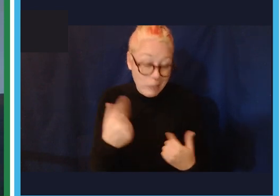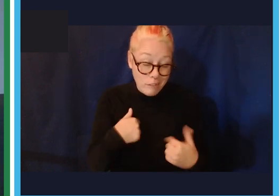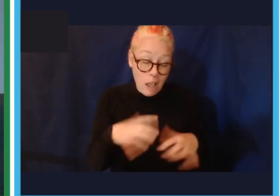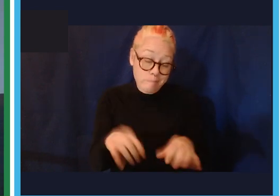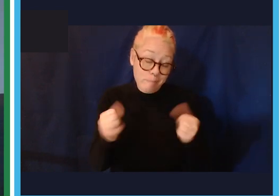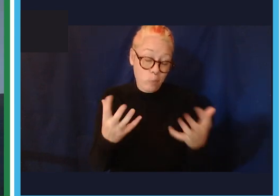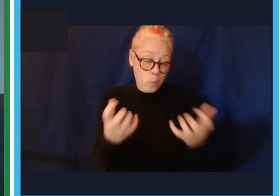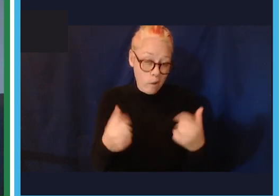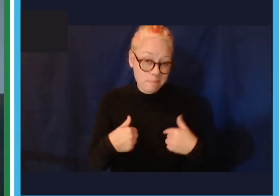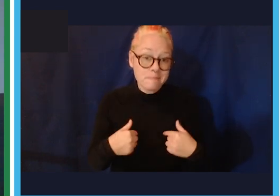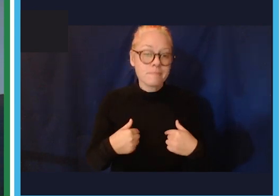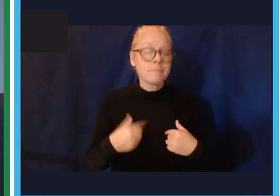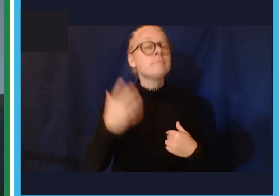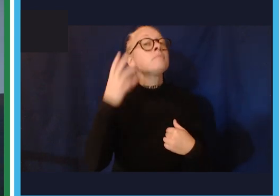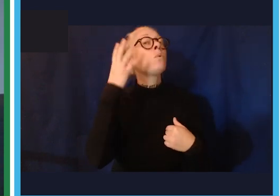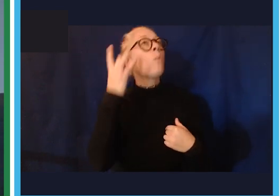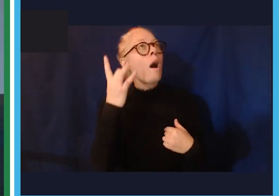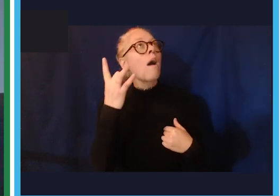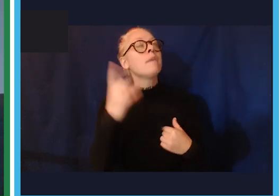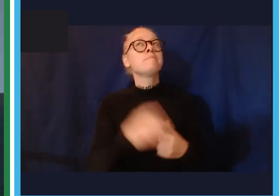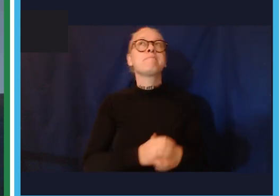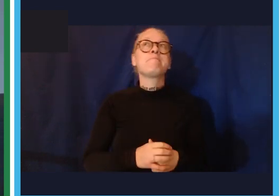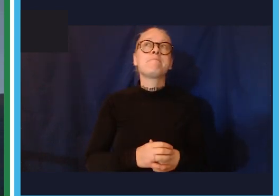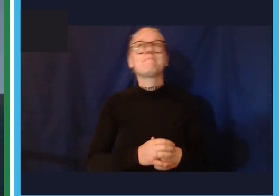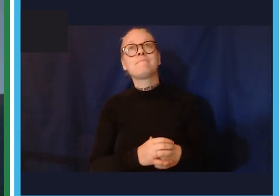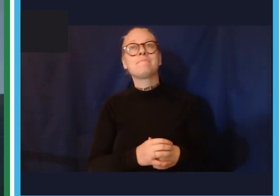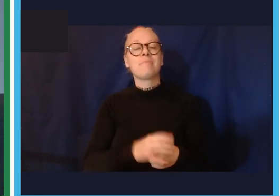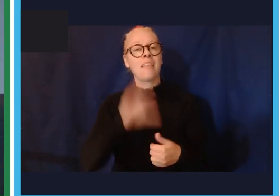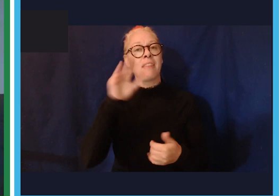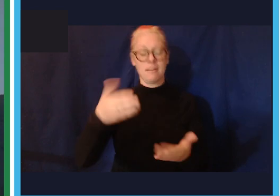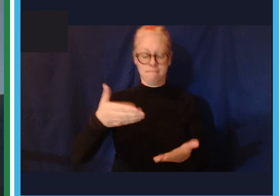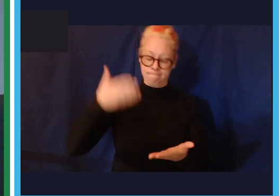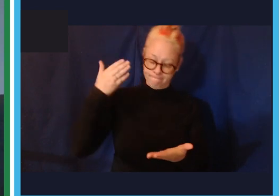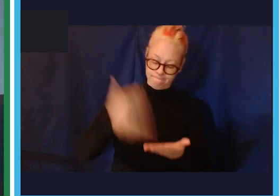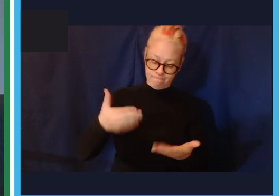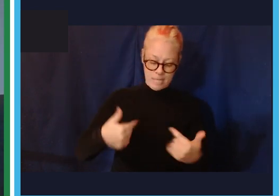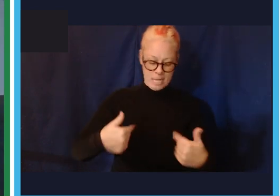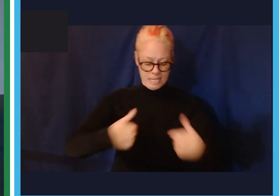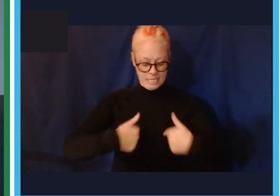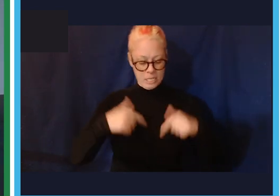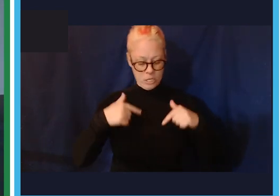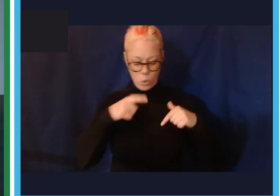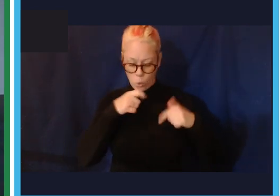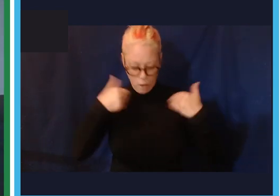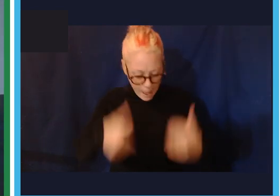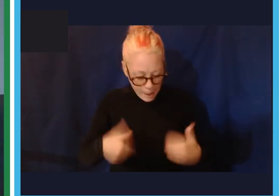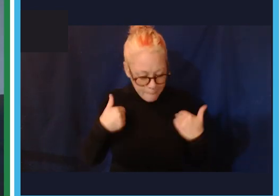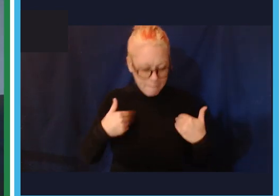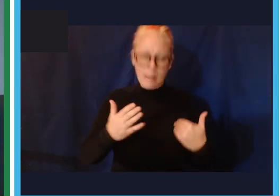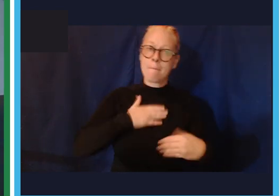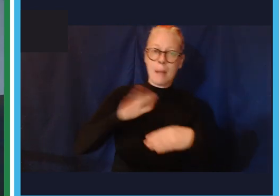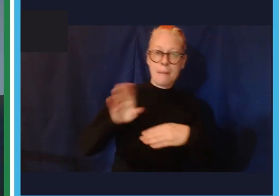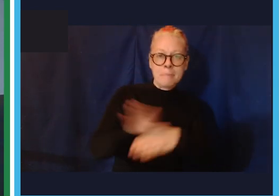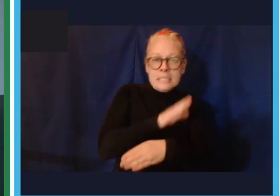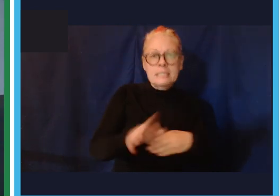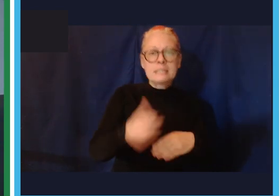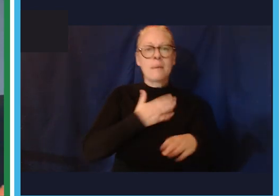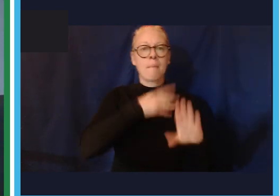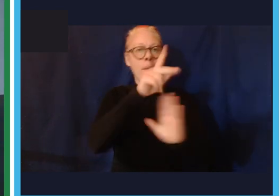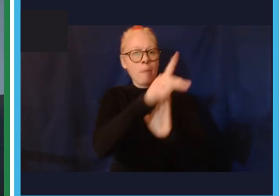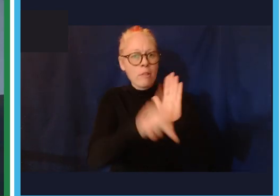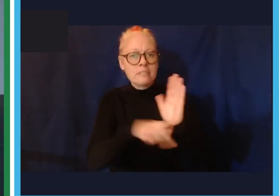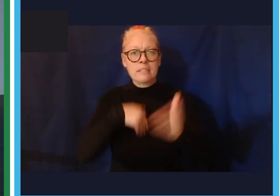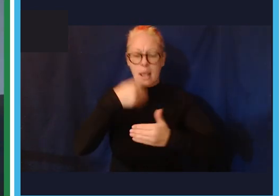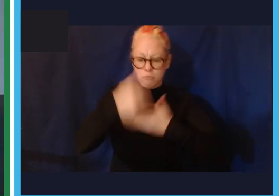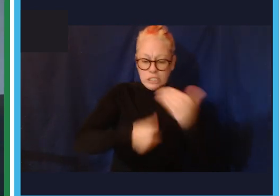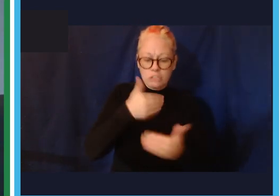that you are a part of. And so it was really that. CAN Export sort of opened the door, but I